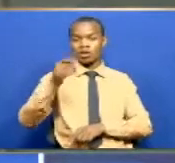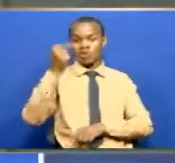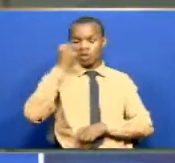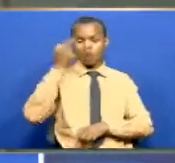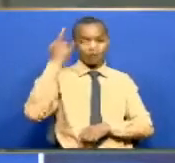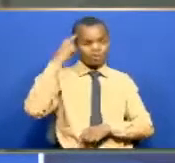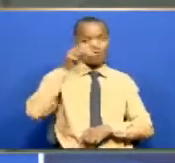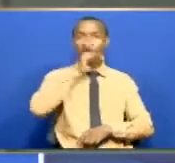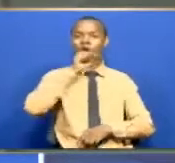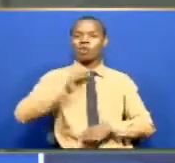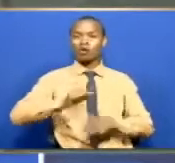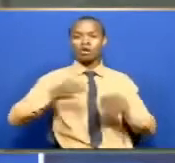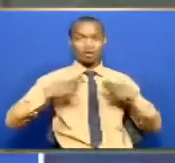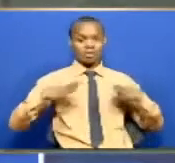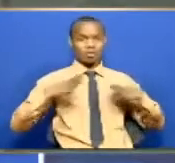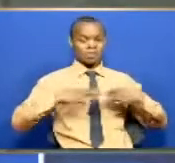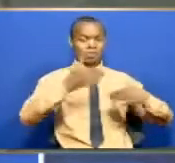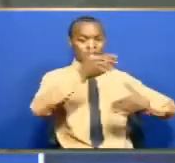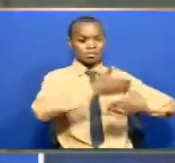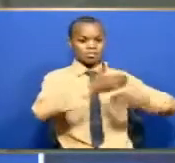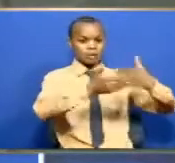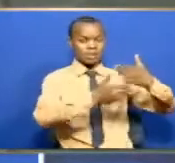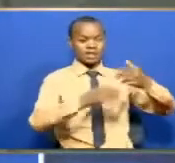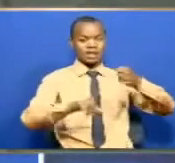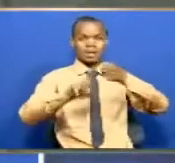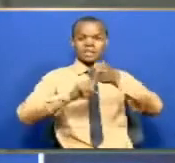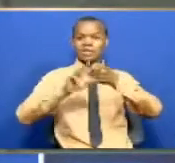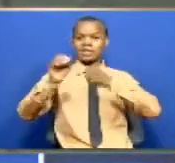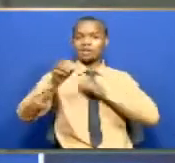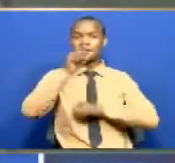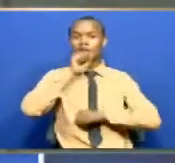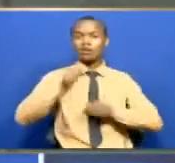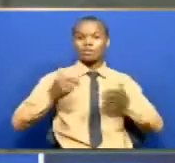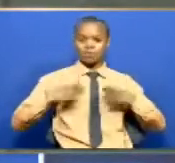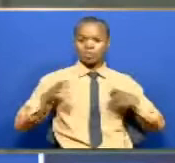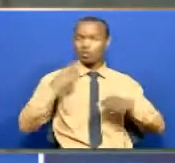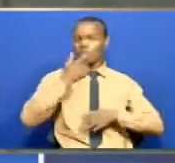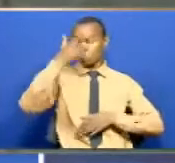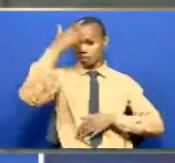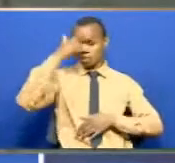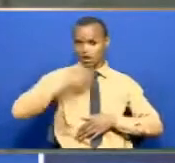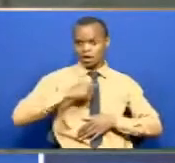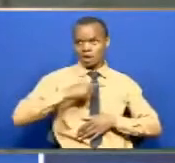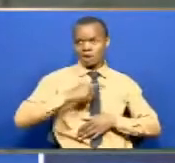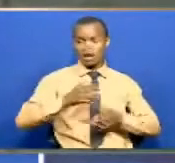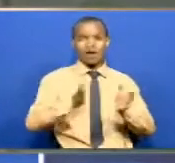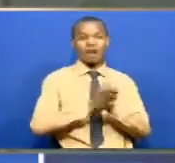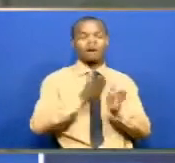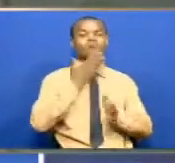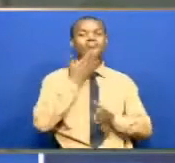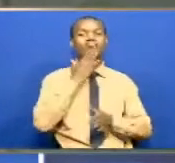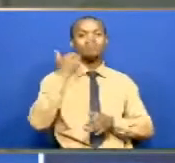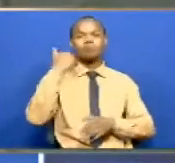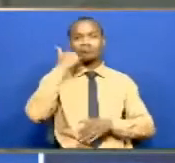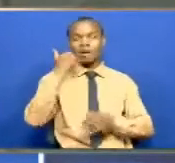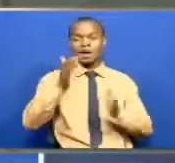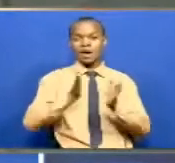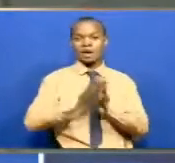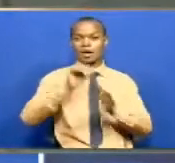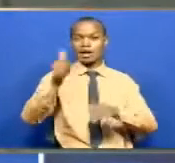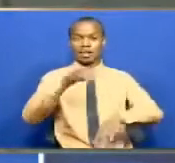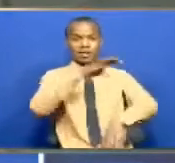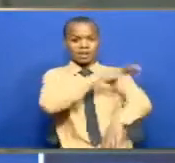has been a safe haven for over 60 elderly people with visual impairedness, the diabetic and the hypertensive, and those